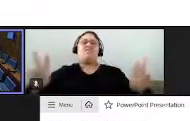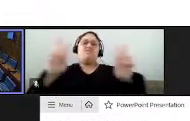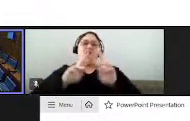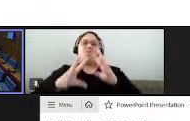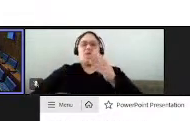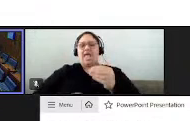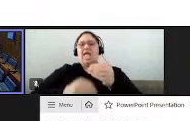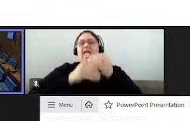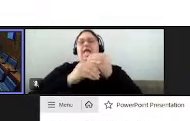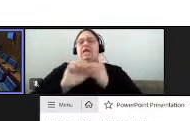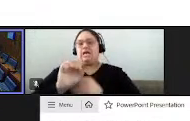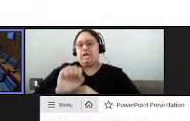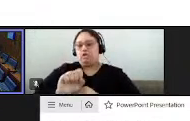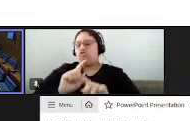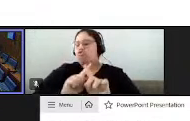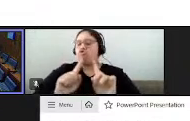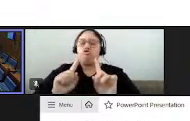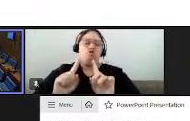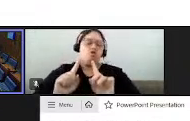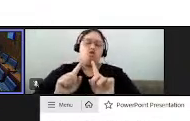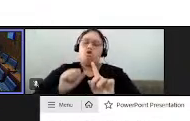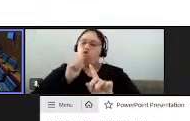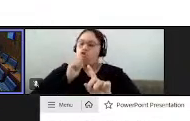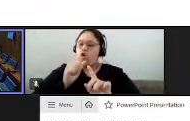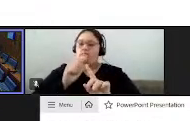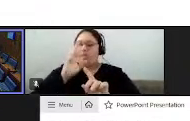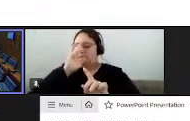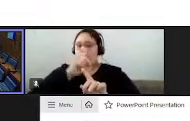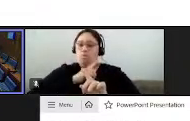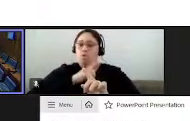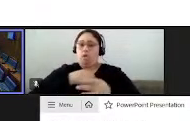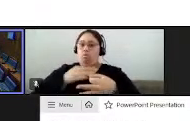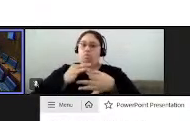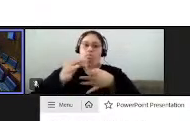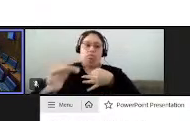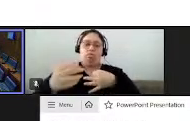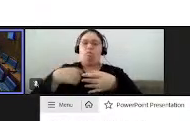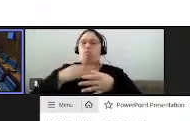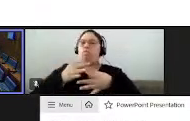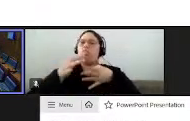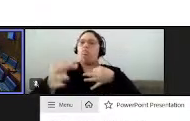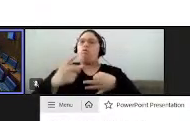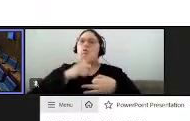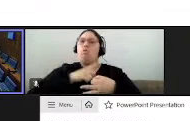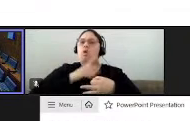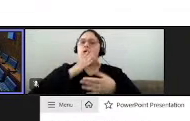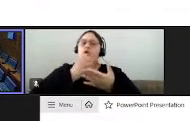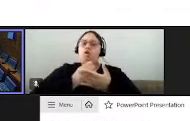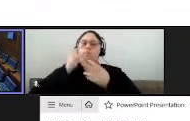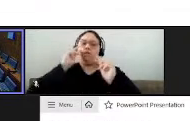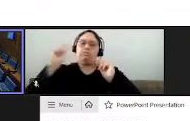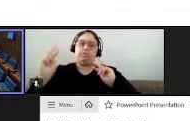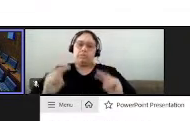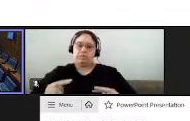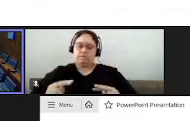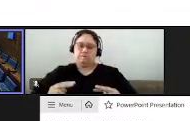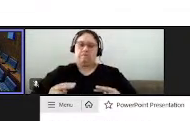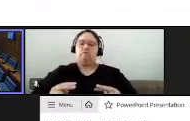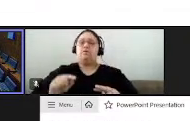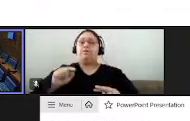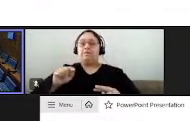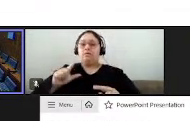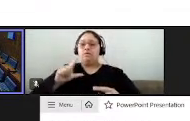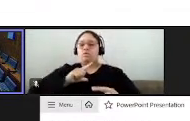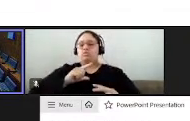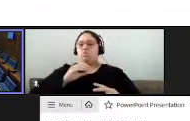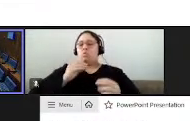It's not the reason for deference. The deference is purely from an economical perspective, and that it